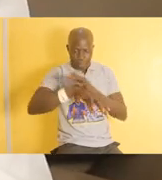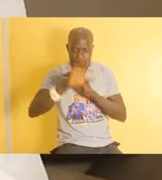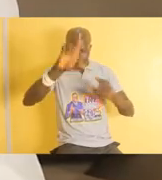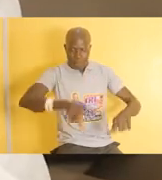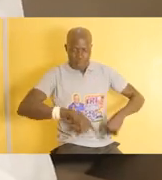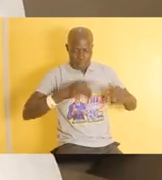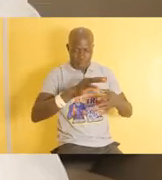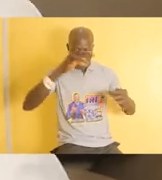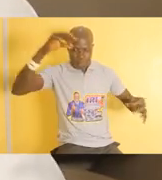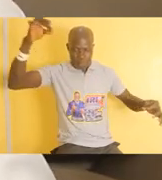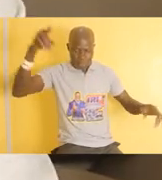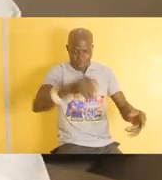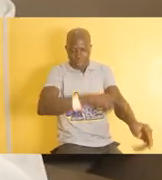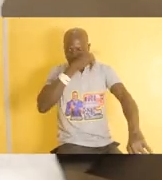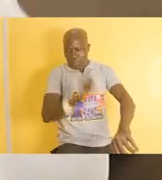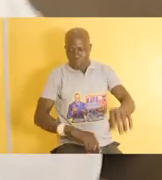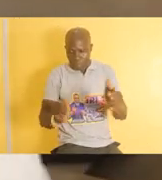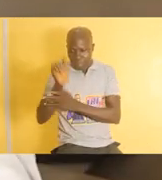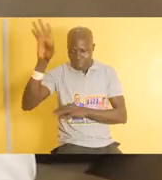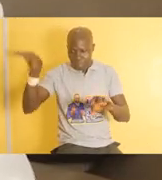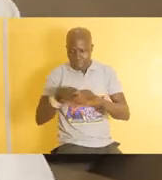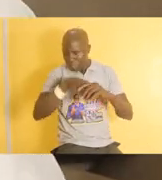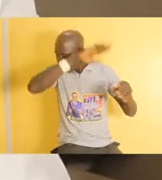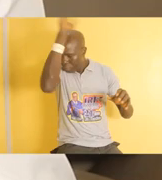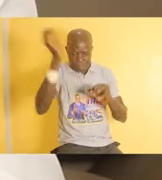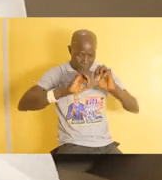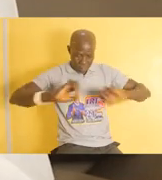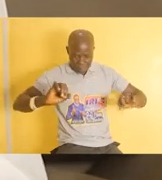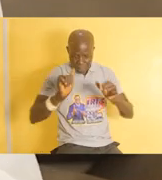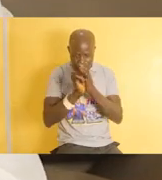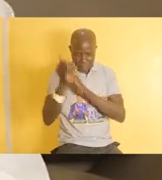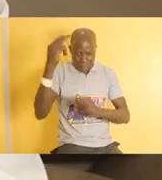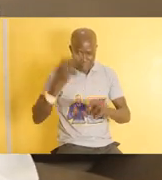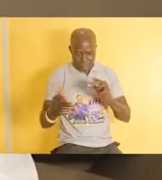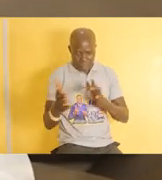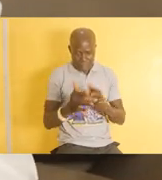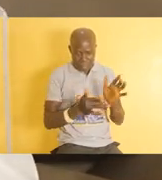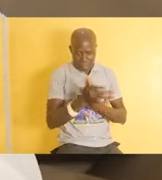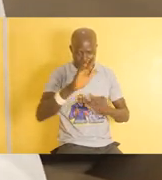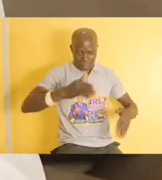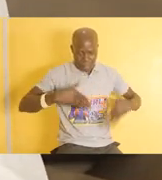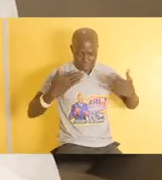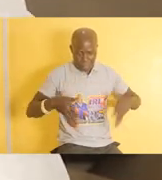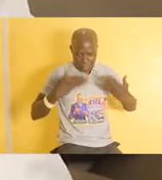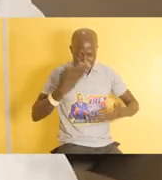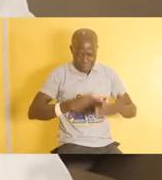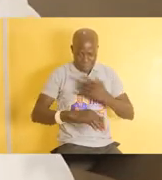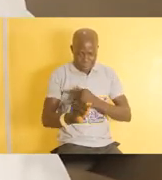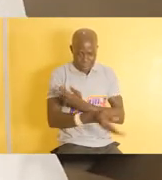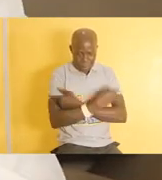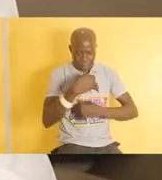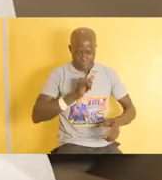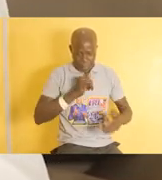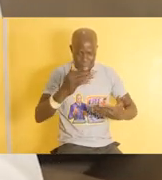Emi re agbo. Amen. Be awon yin daru. Amen. Ben yori. Amen. Happy birthday. And